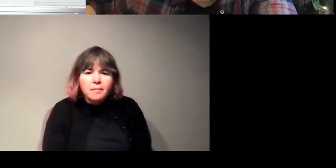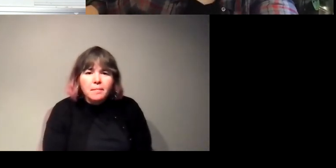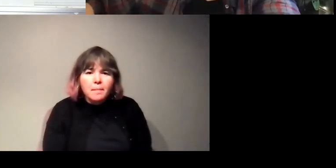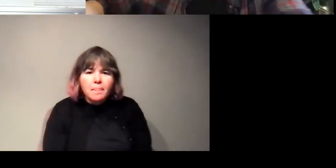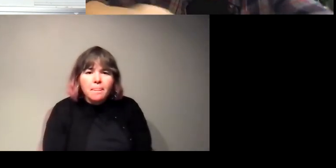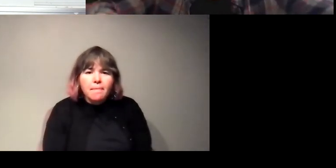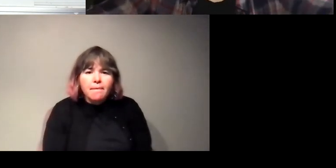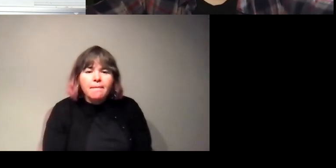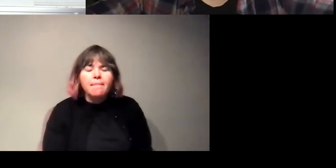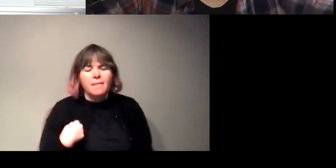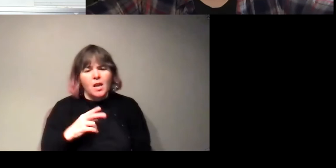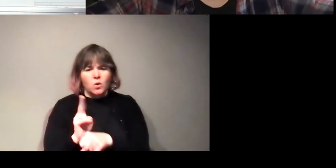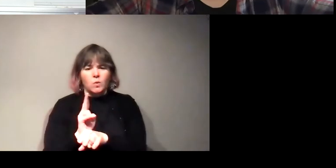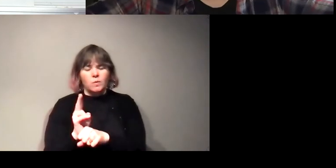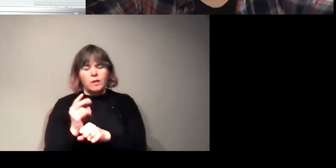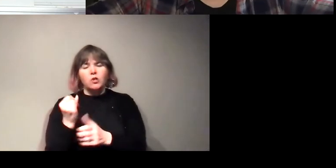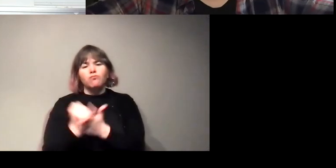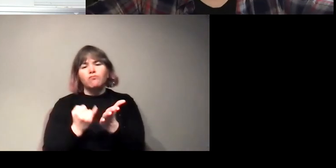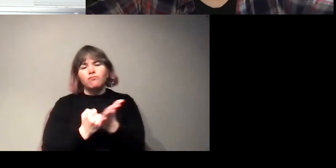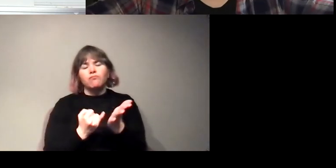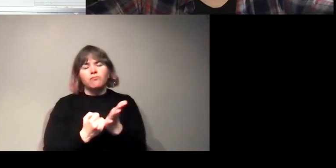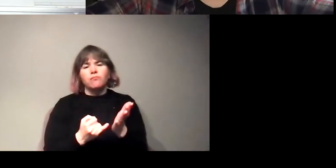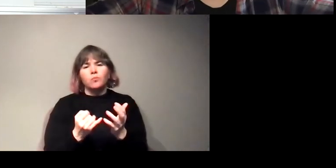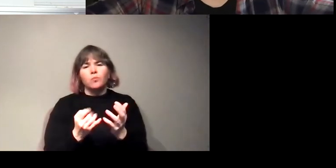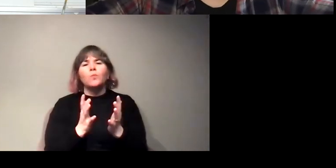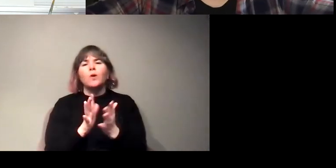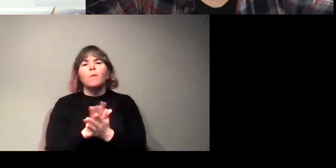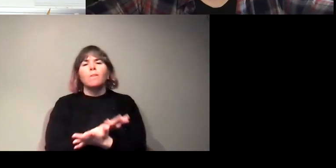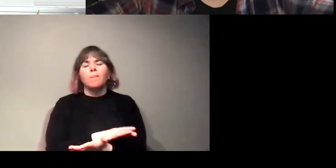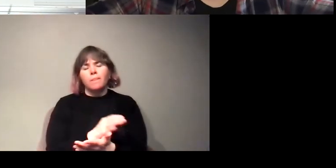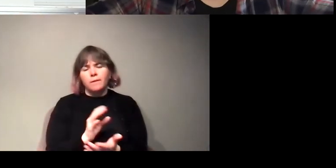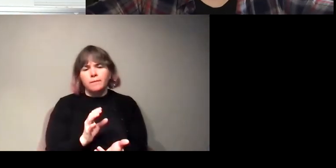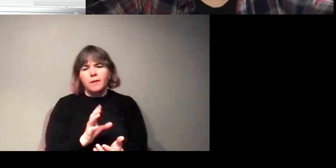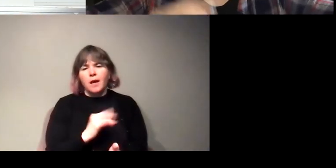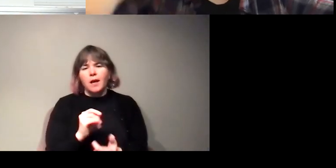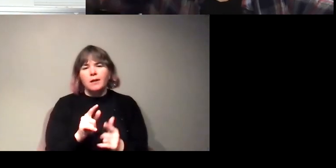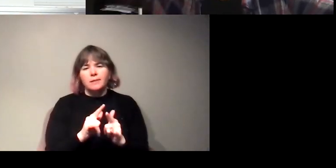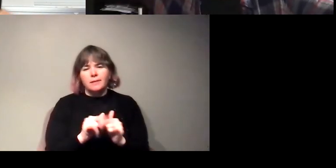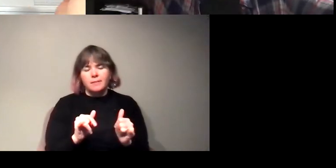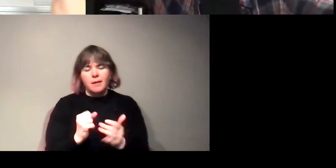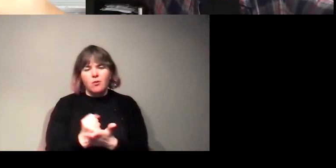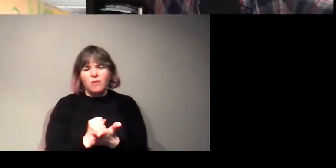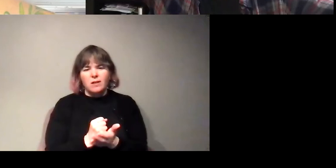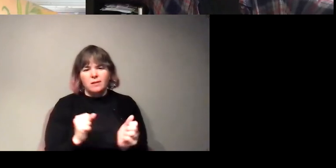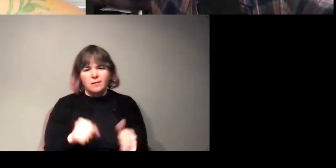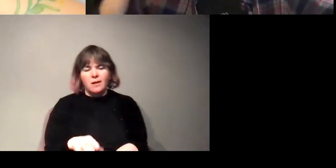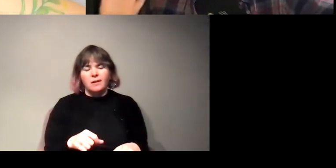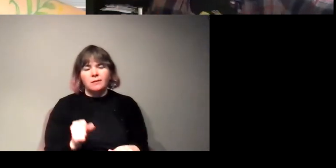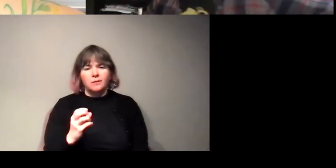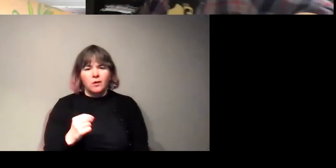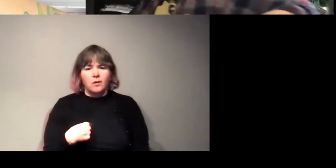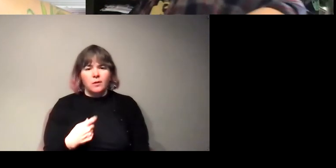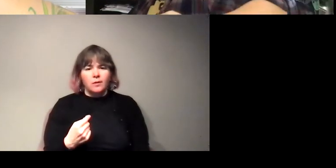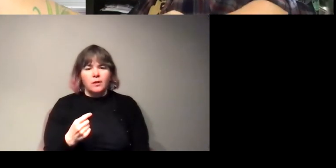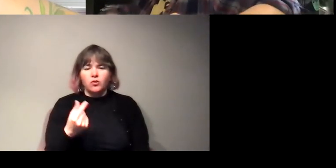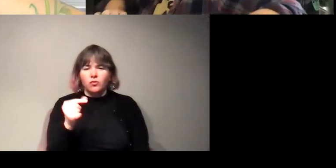So I use that to sketch so that it kind of blends in, but also it's erasable. And so I've got green